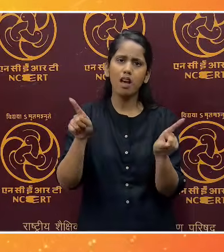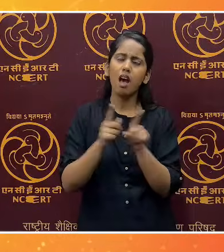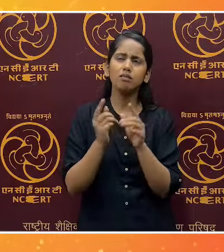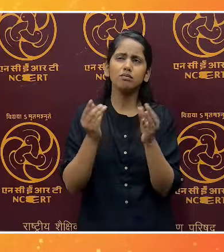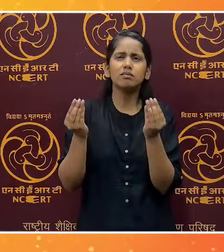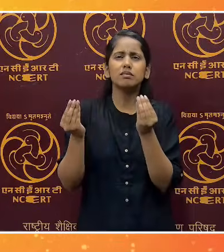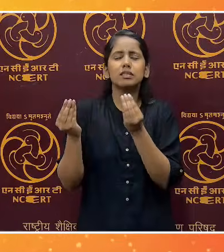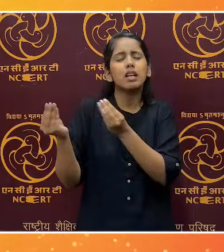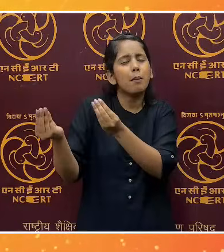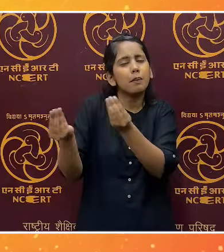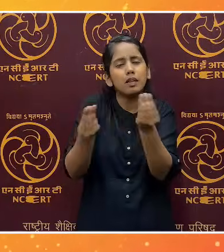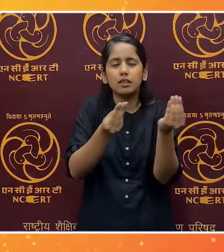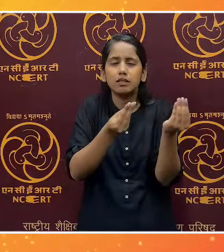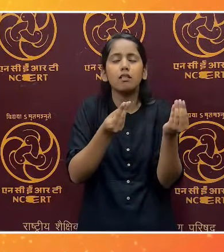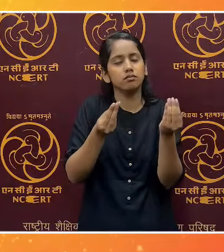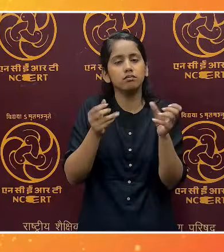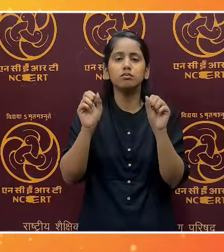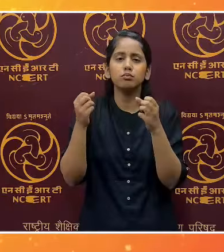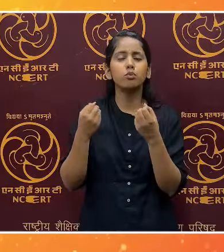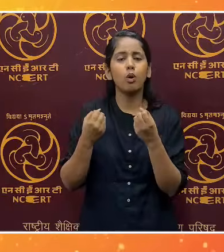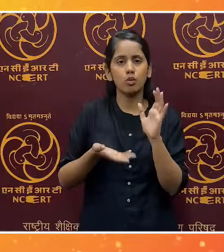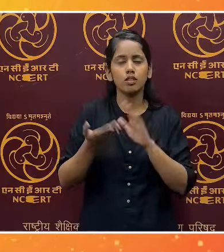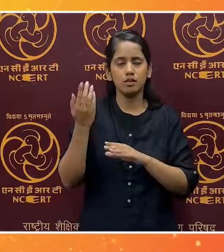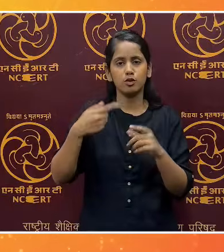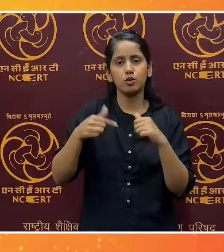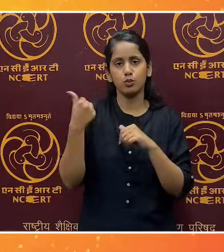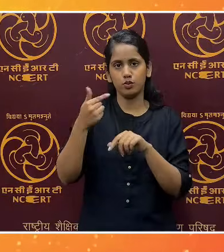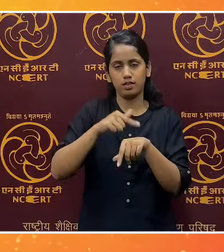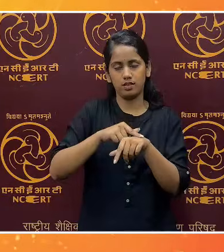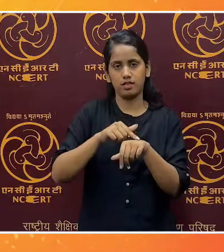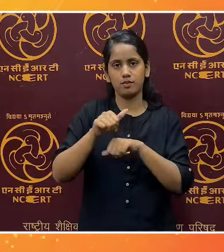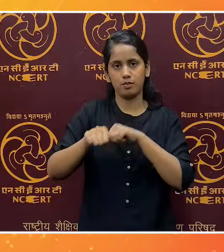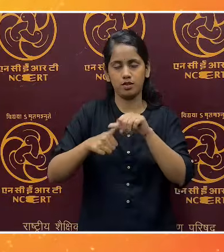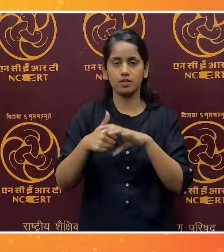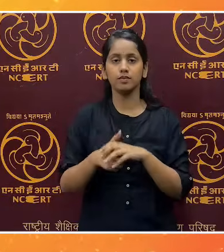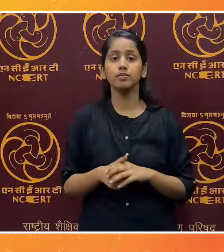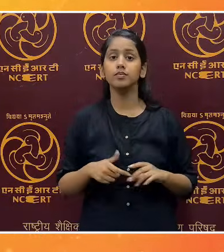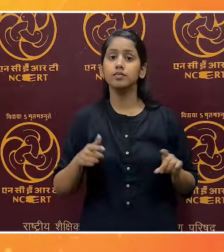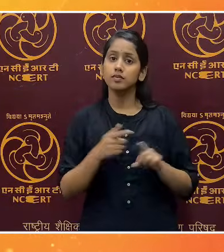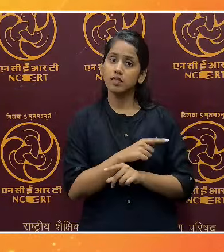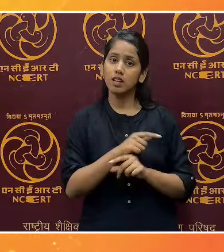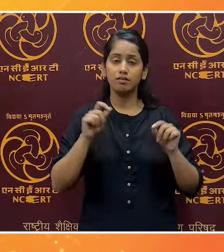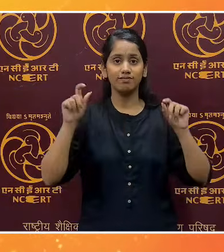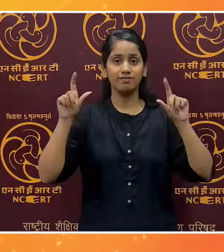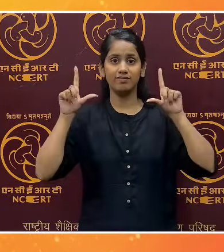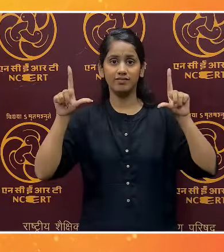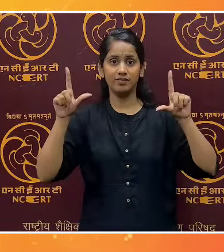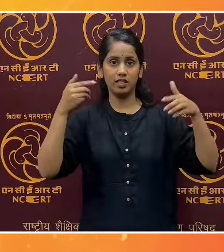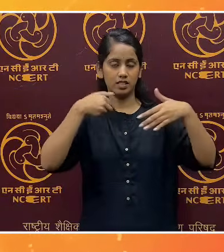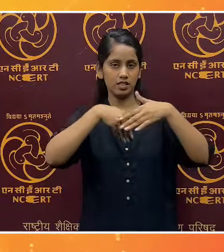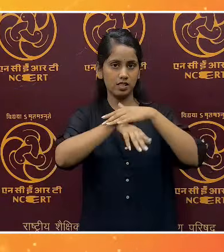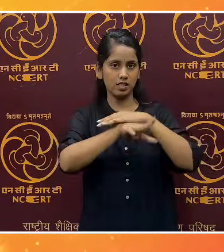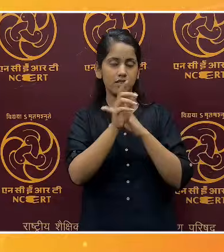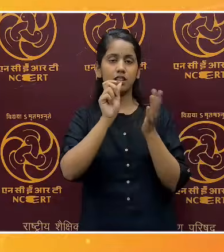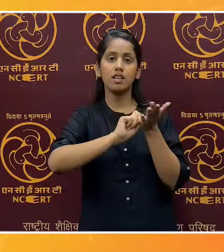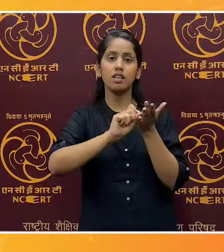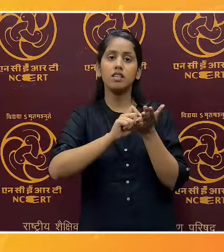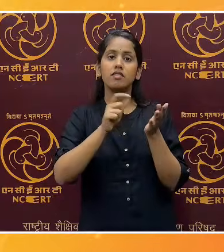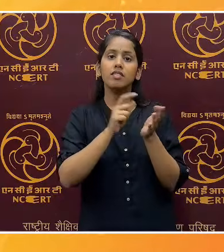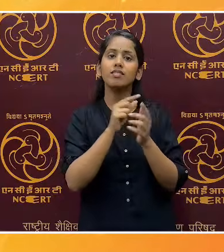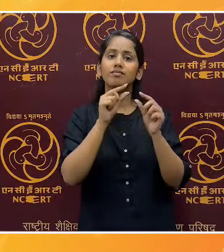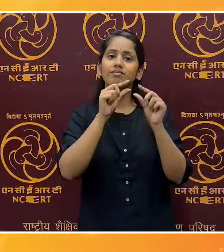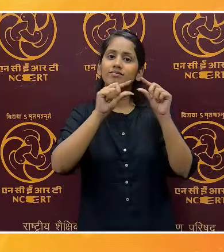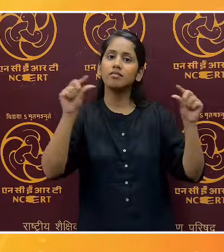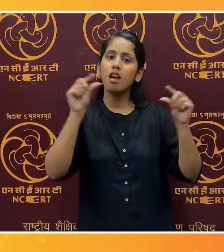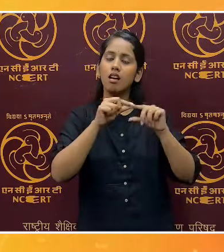for the video production. So the scene, like here in the script, it just started with a dialogue.